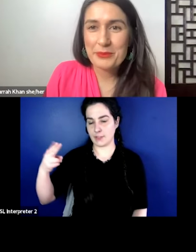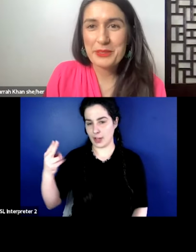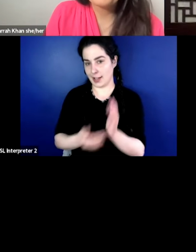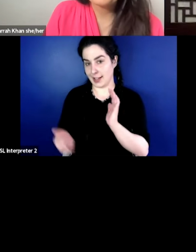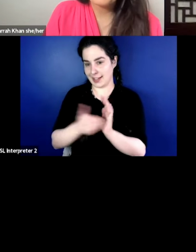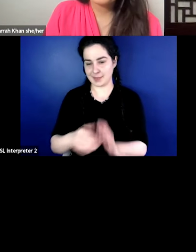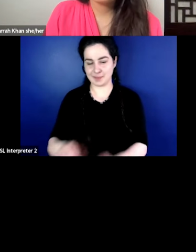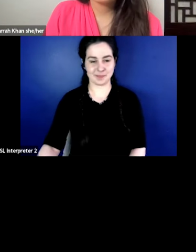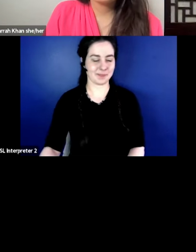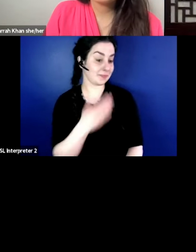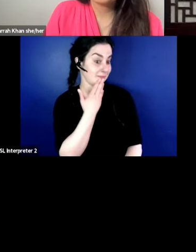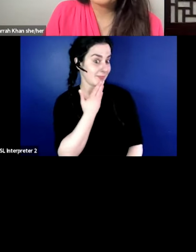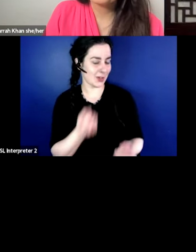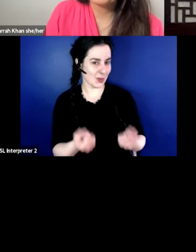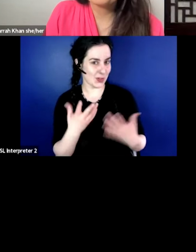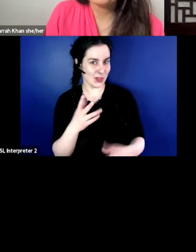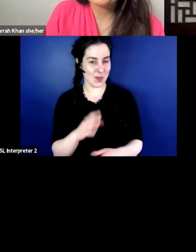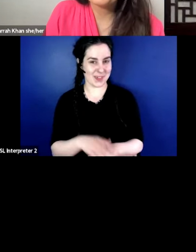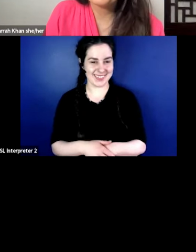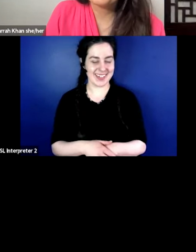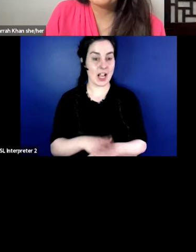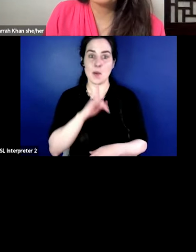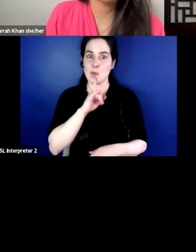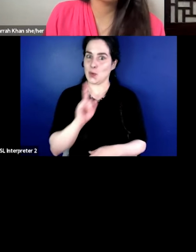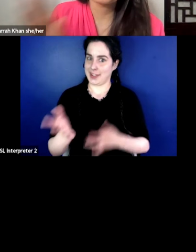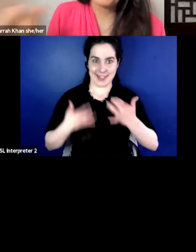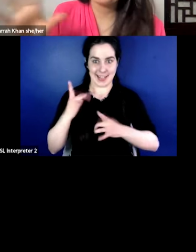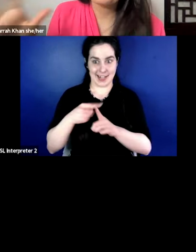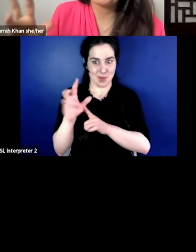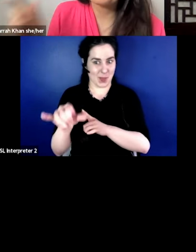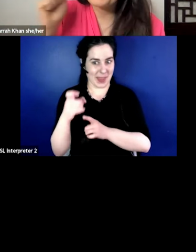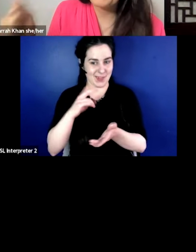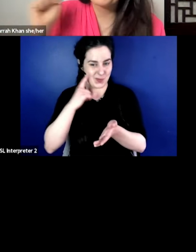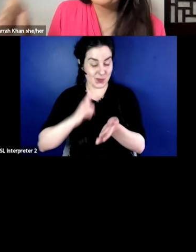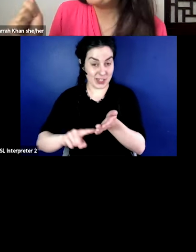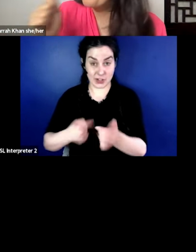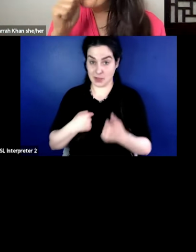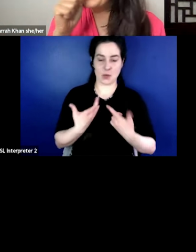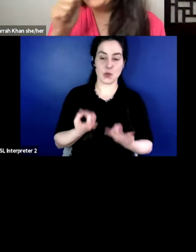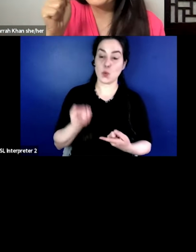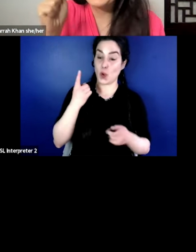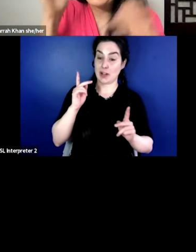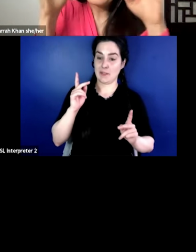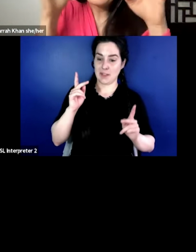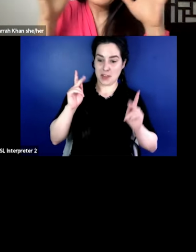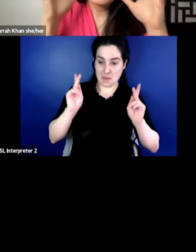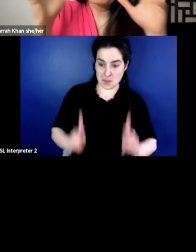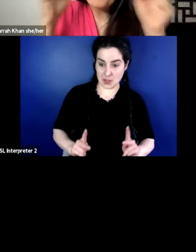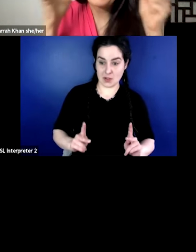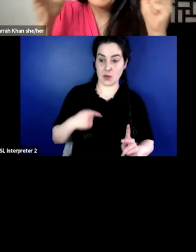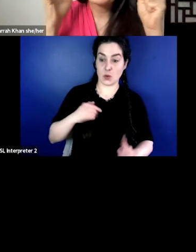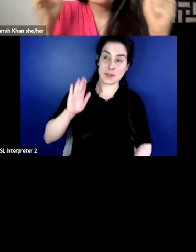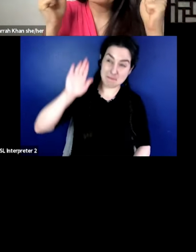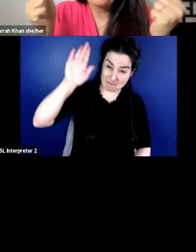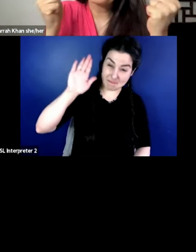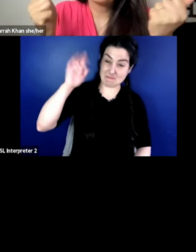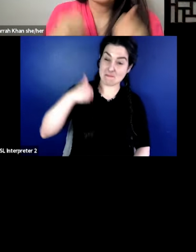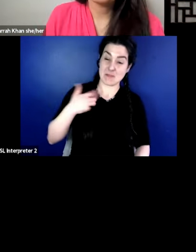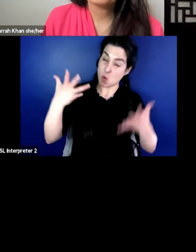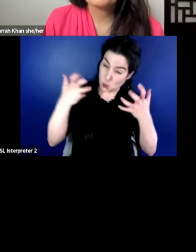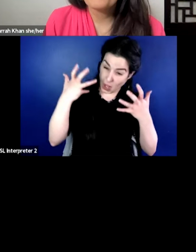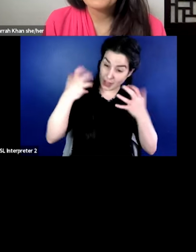Thank you so much, Brittany. I am so excited about that research. As one of the people that was banging the drum, like just wanted